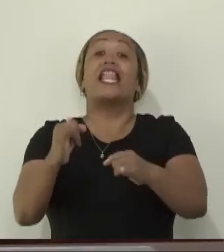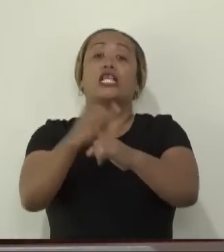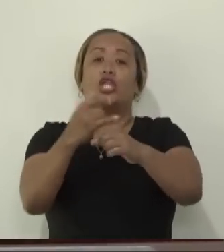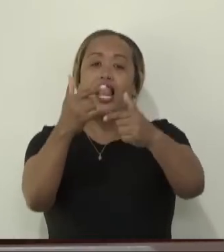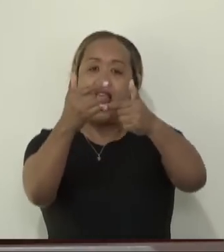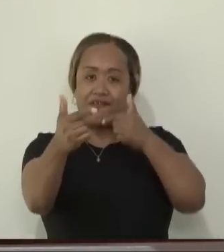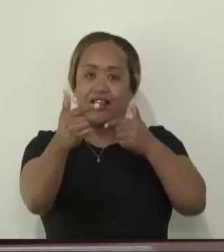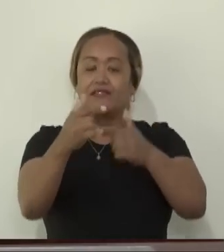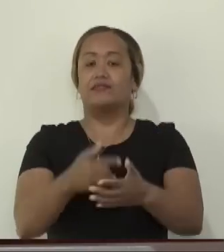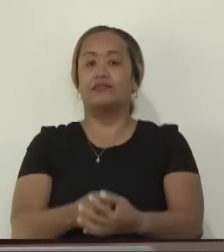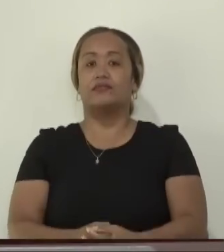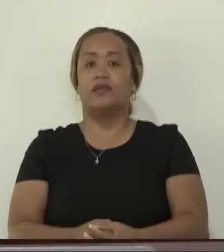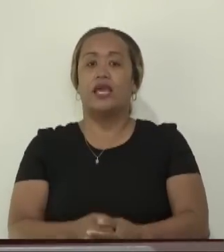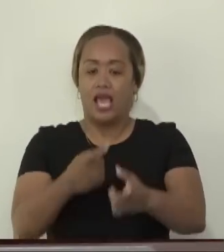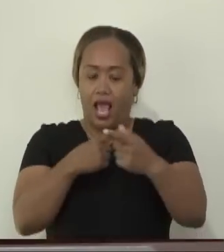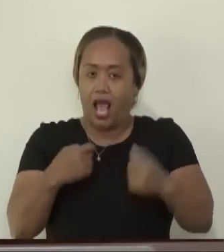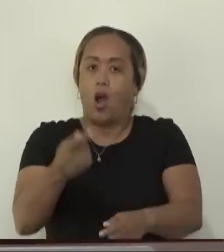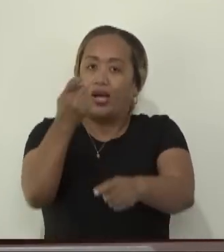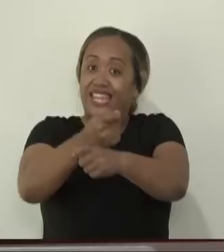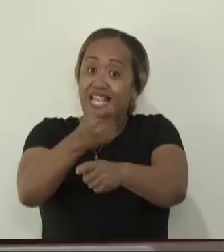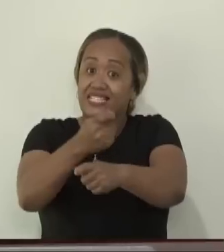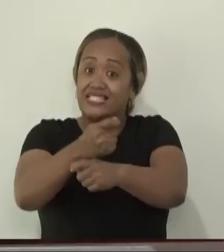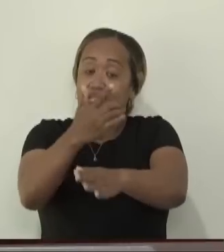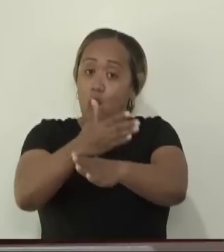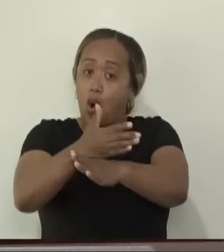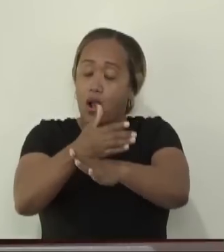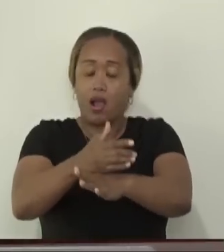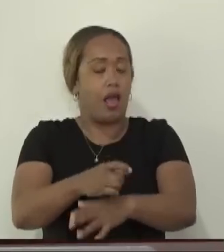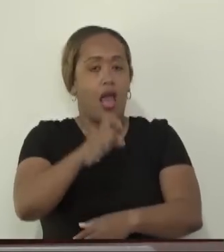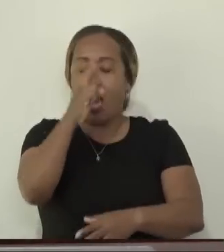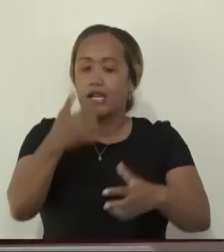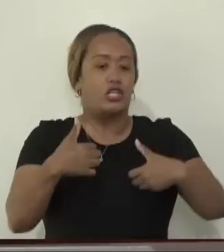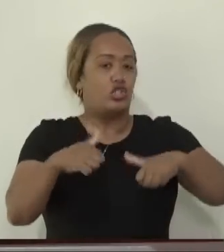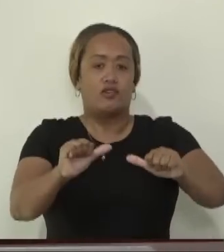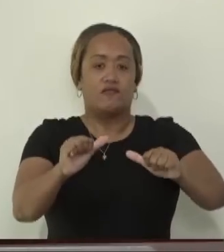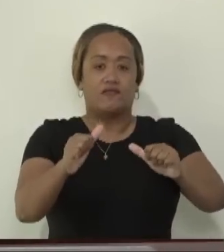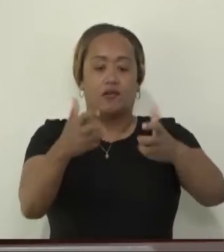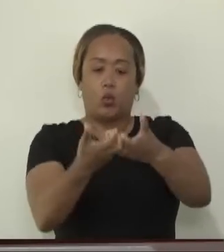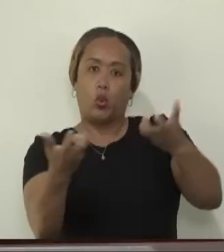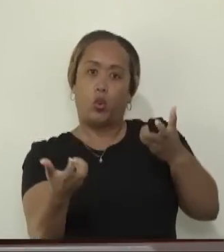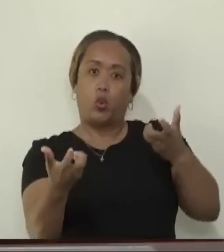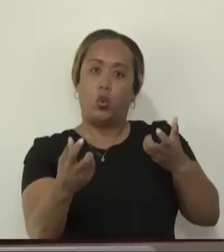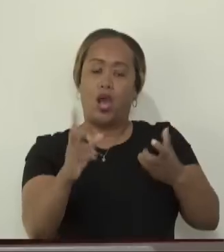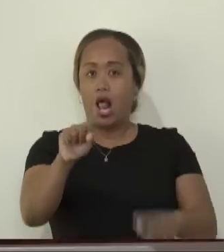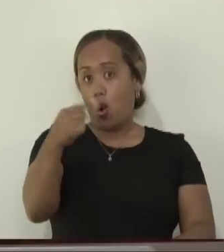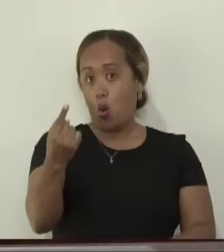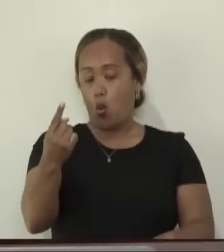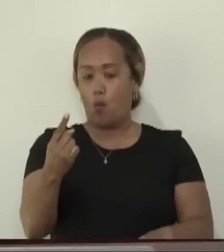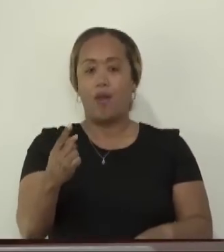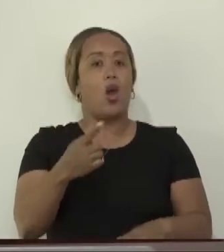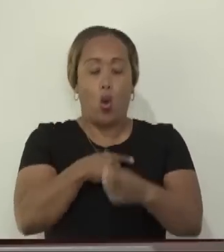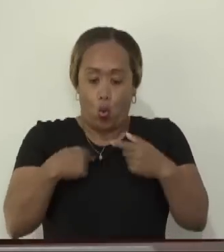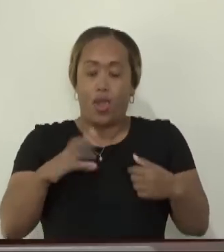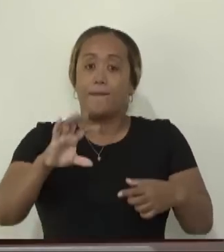level. These are tasks that cannot be achieved in isolation. We must work with